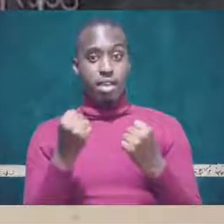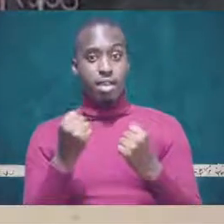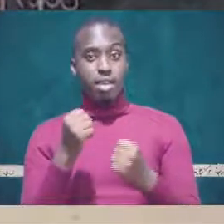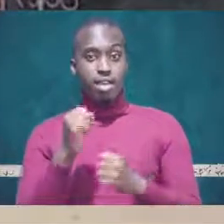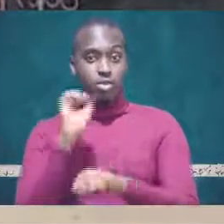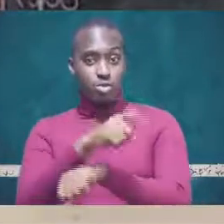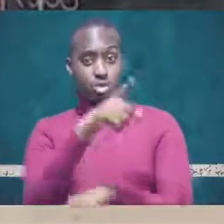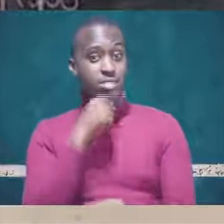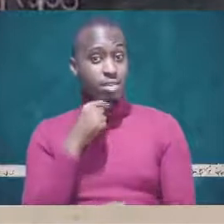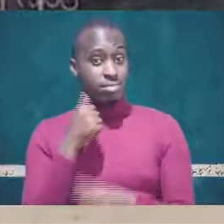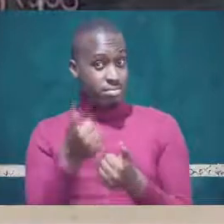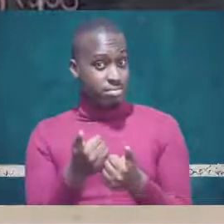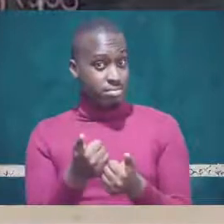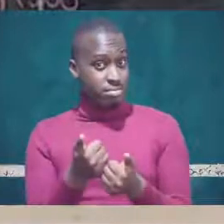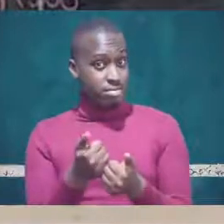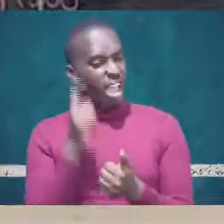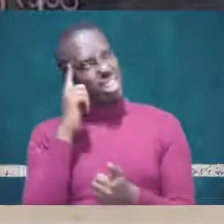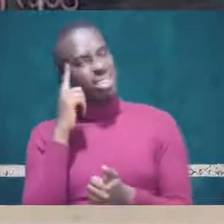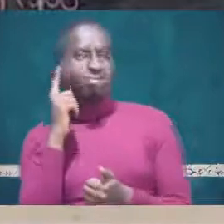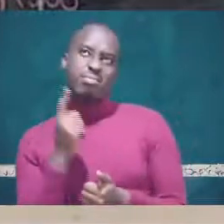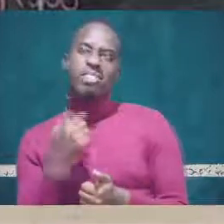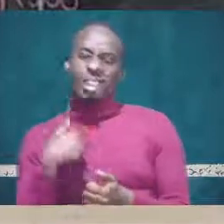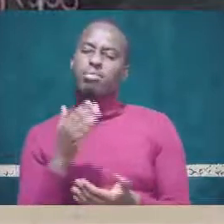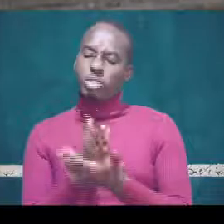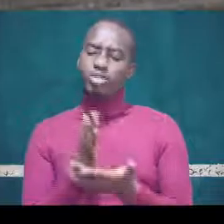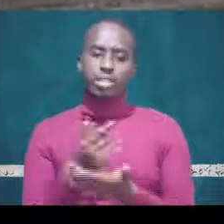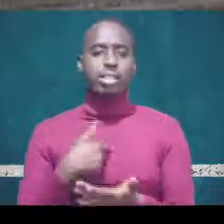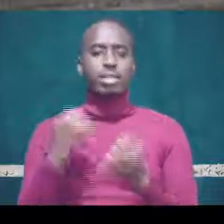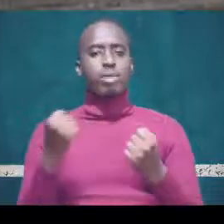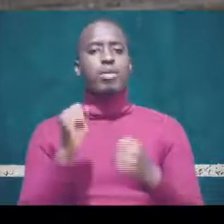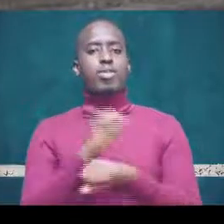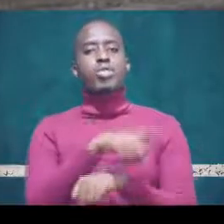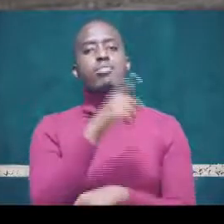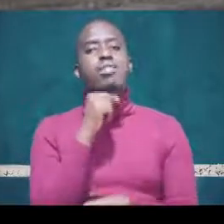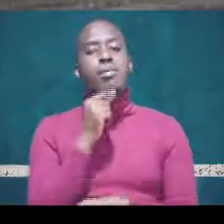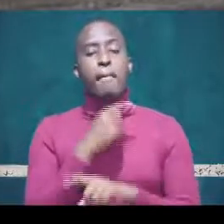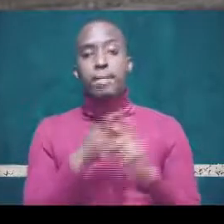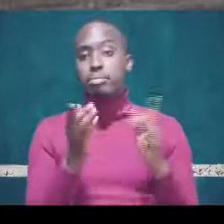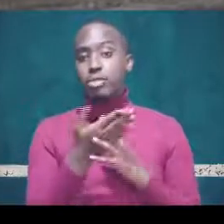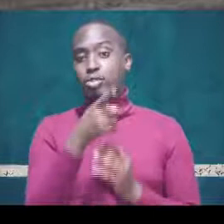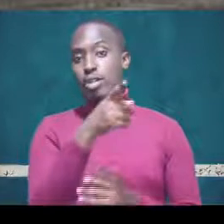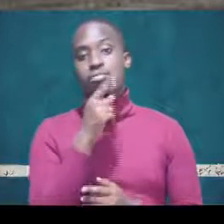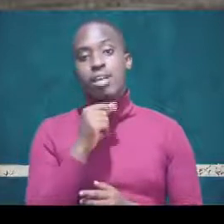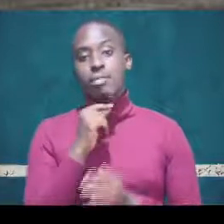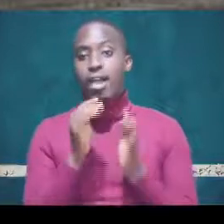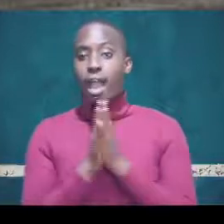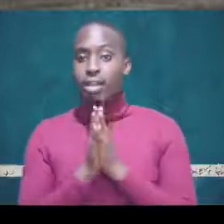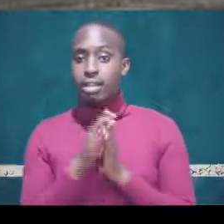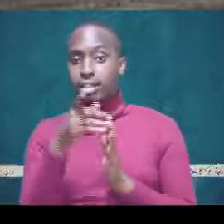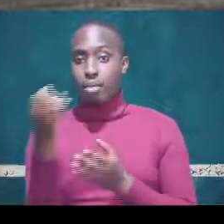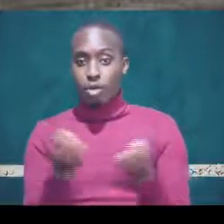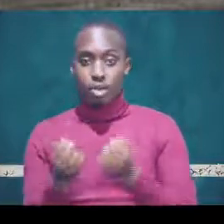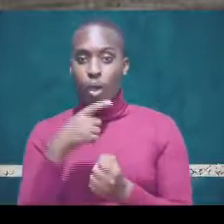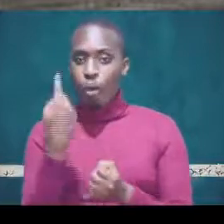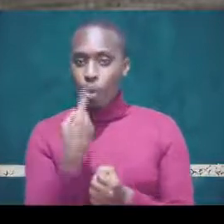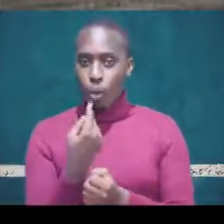not? I think I am. I'm not even thinking, I'm very sure I'm stronger than that man. But between that man and the tractor, who